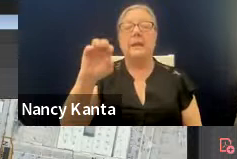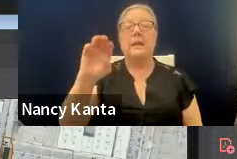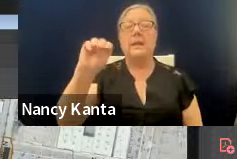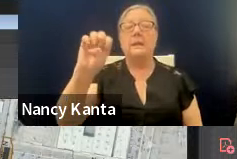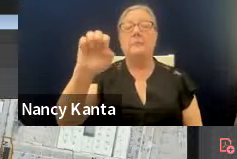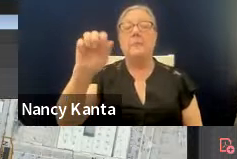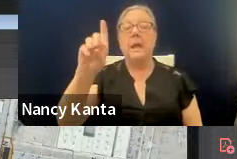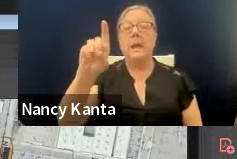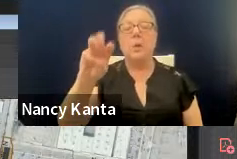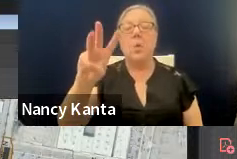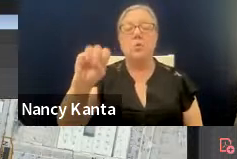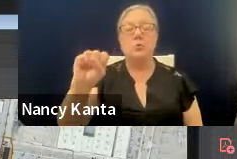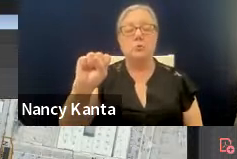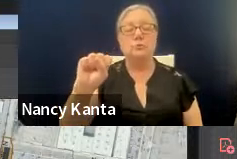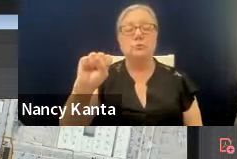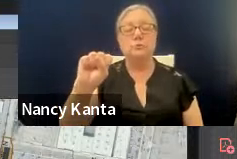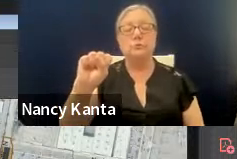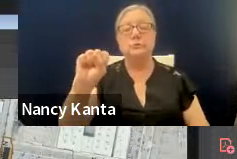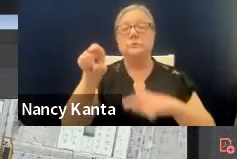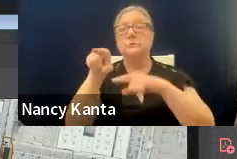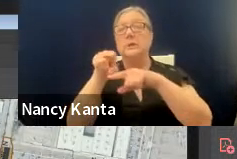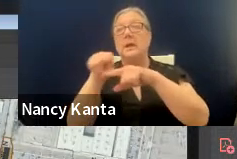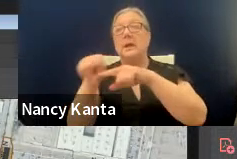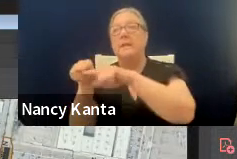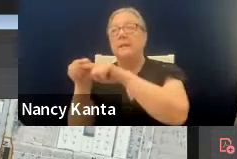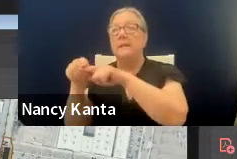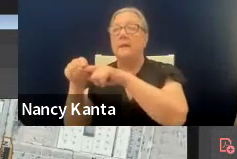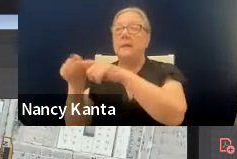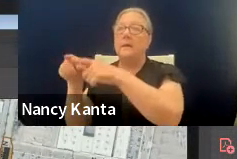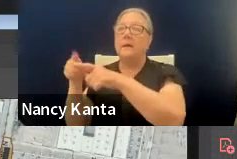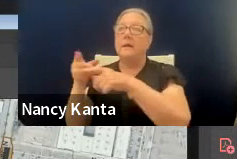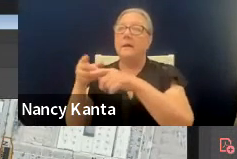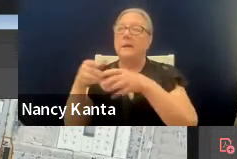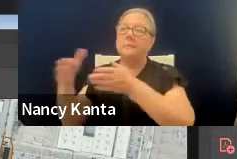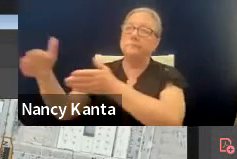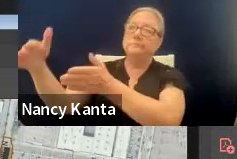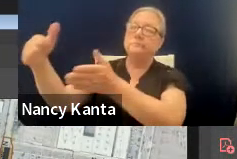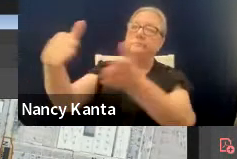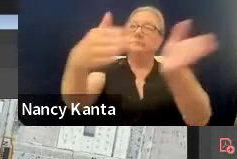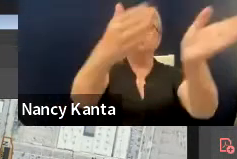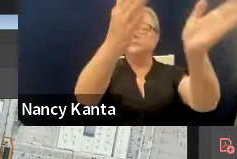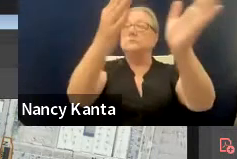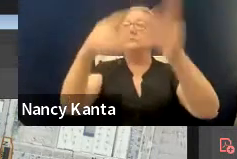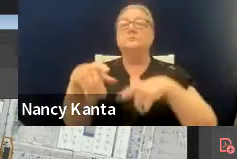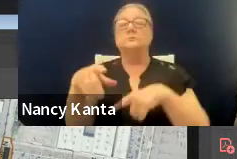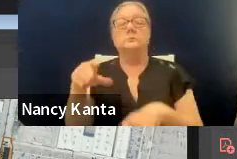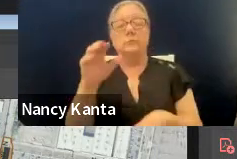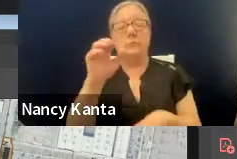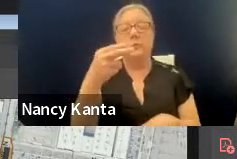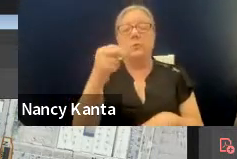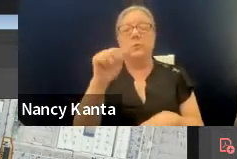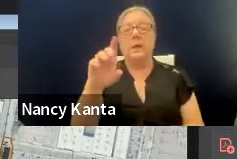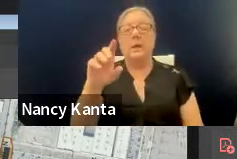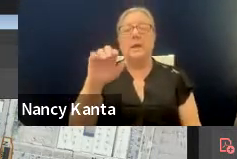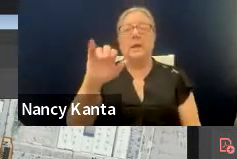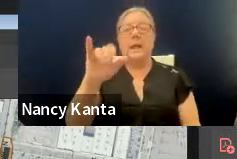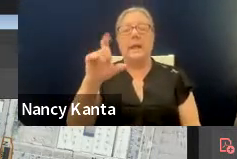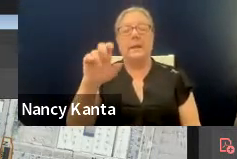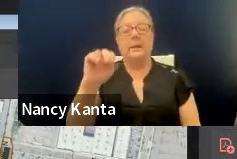local street connection over to Hayden Island. So just a slightly different bit of movements instead of getting on